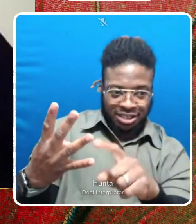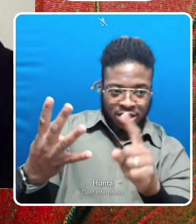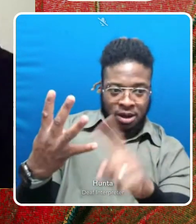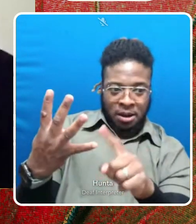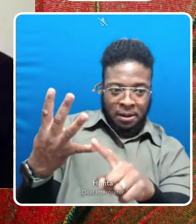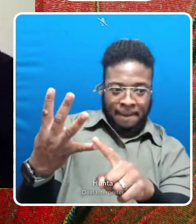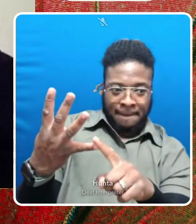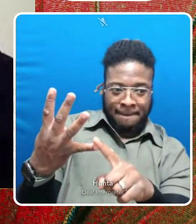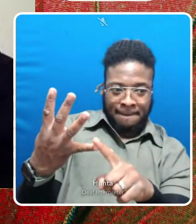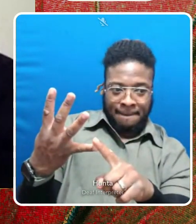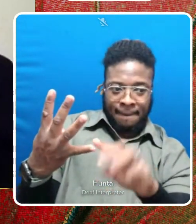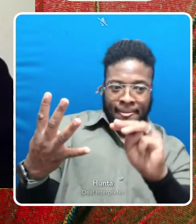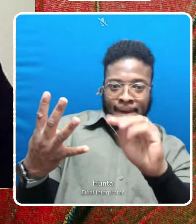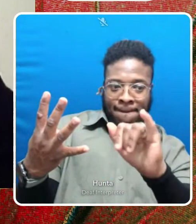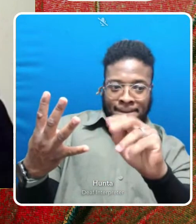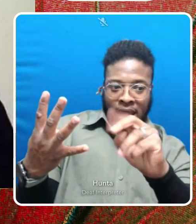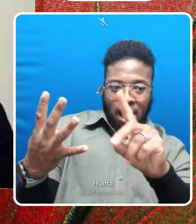we have it,